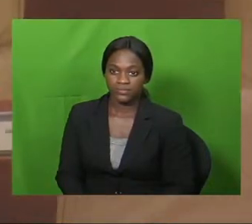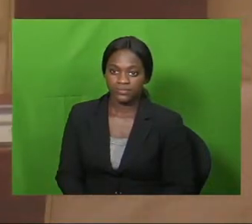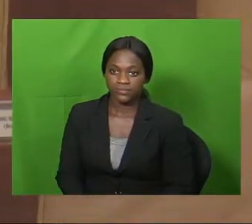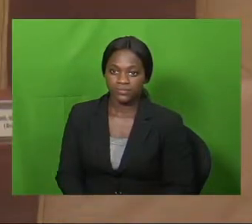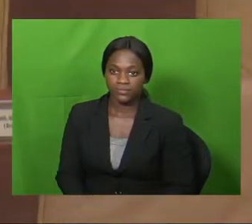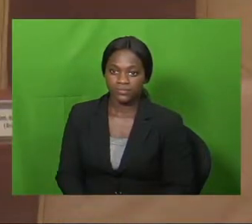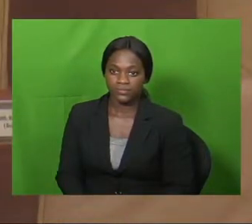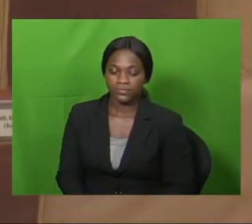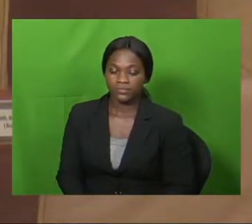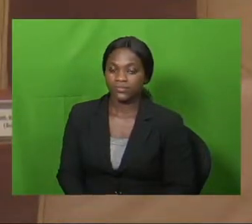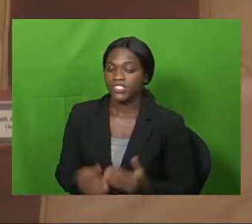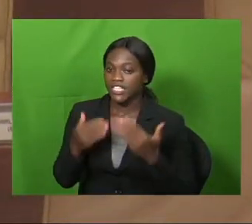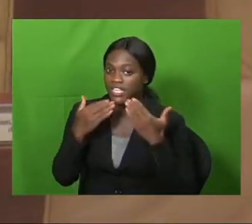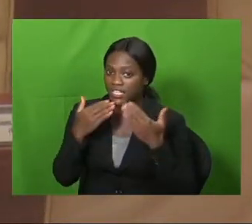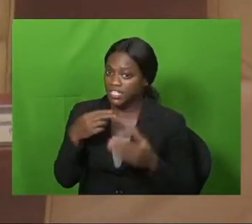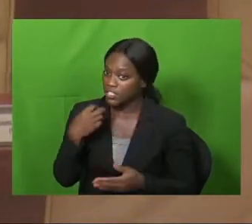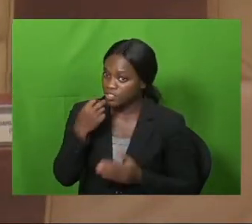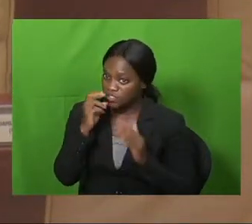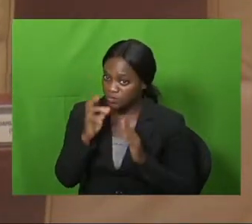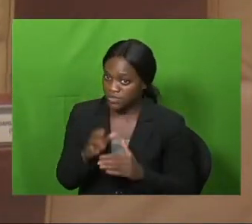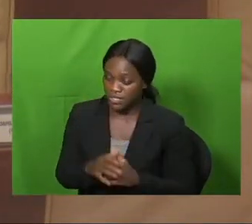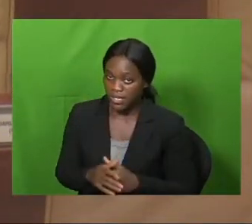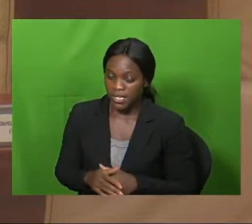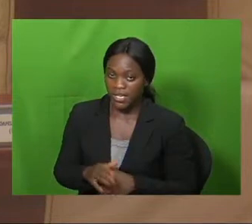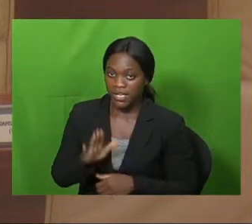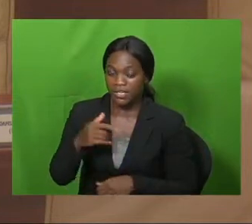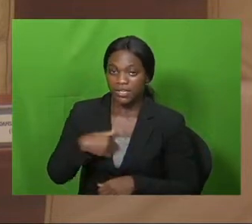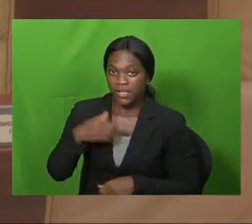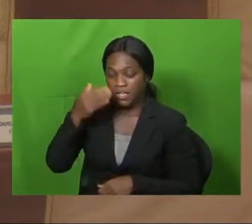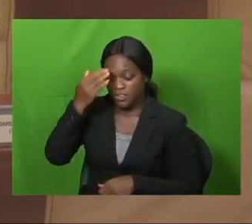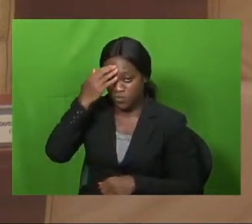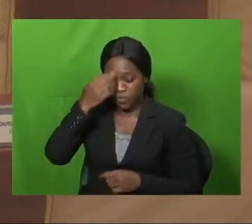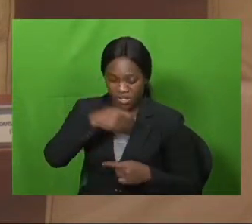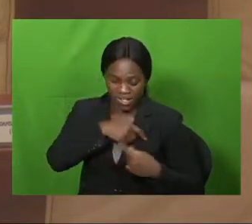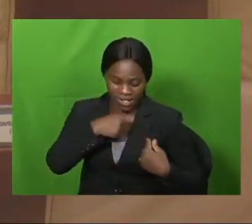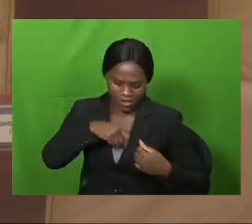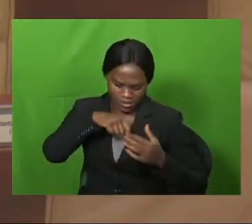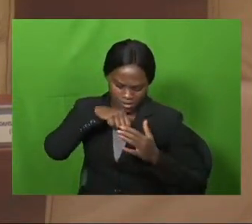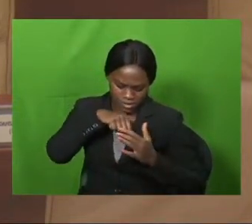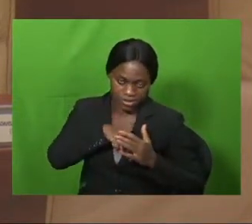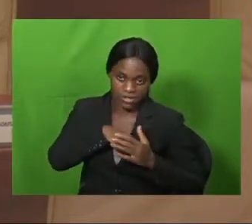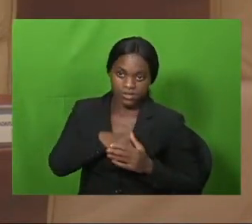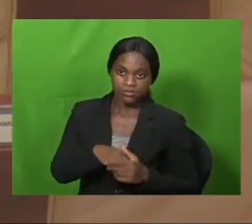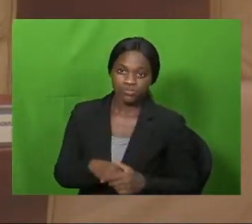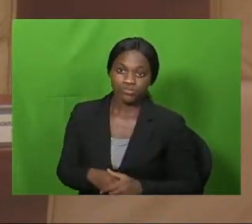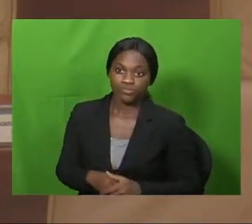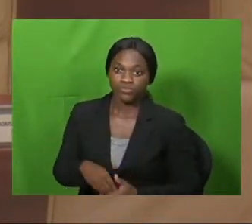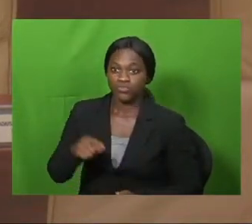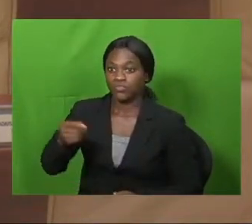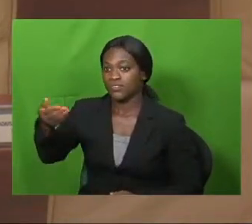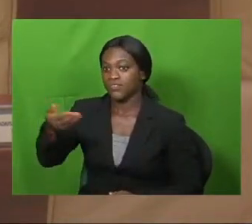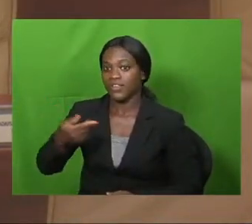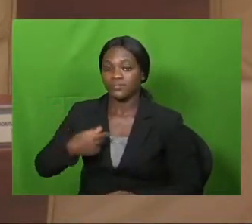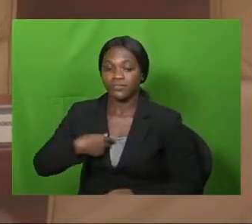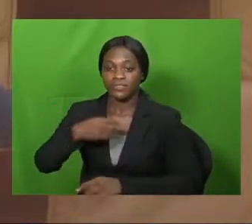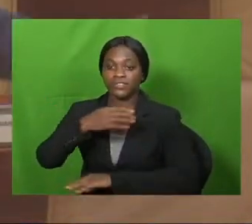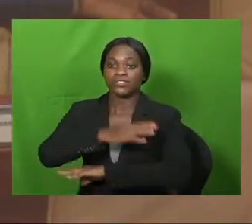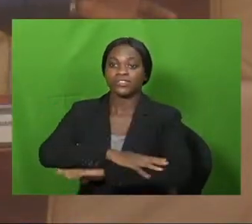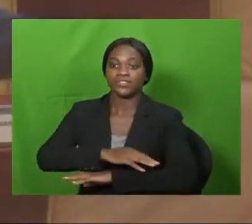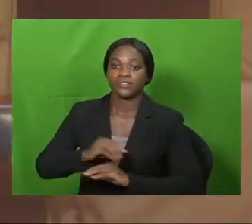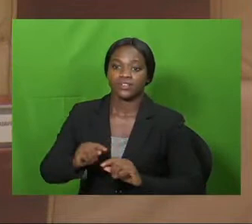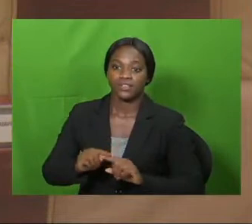I do know that in your heart of hearts, you wish you could invite me to that table. But